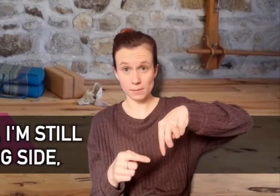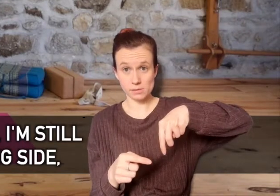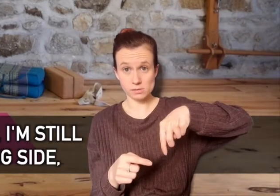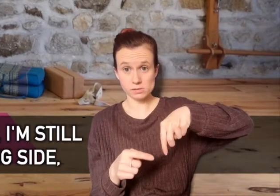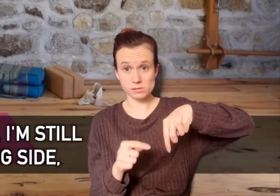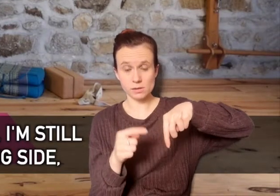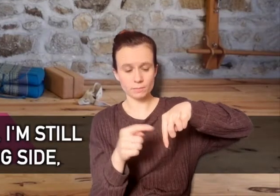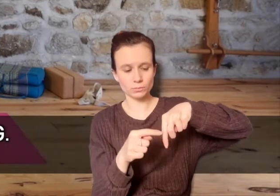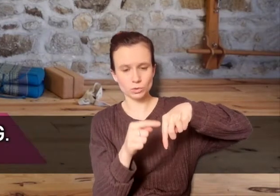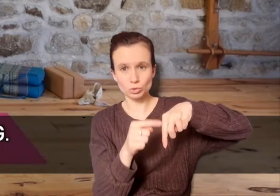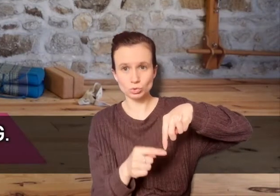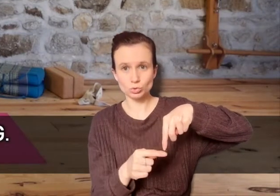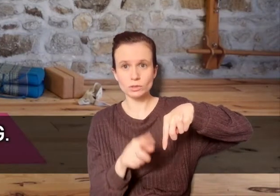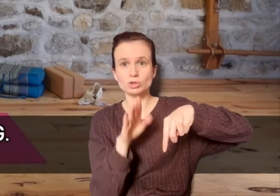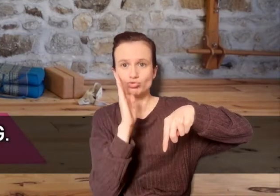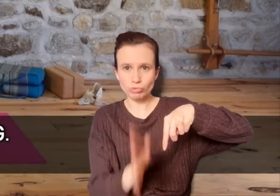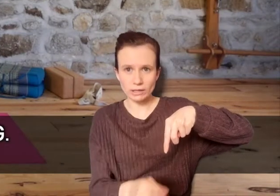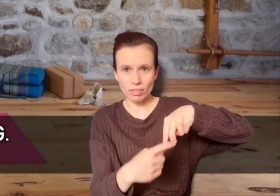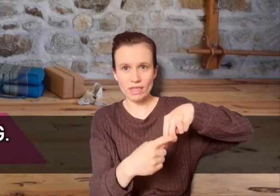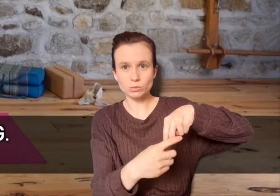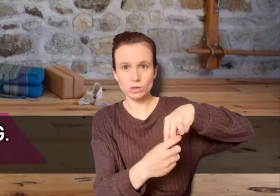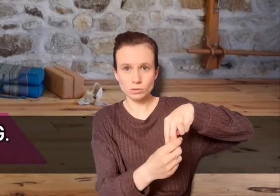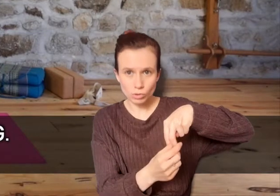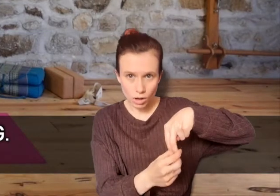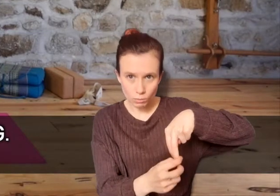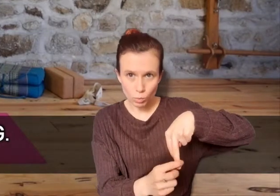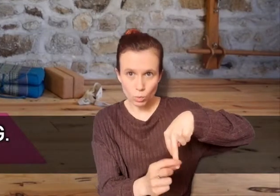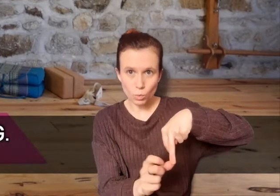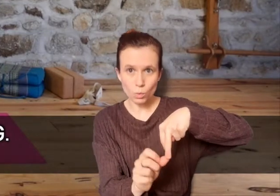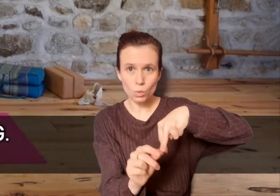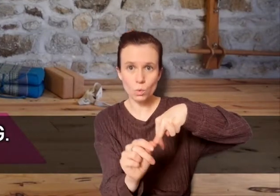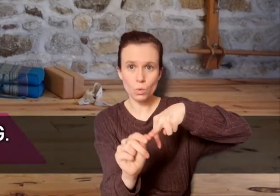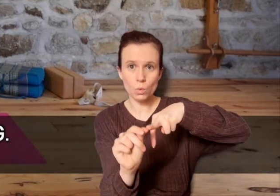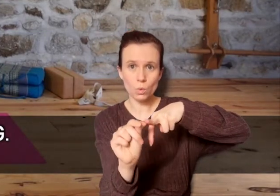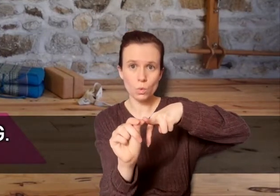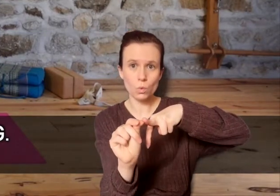down through the standing side as I lengthen that working leg.